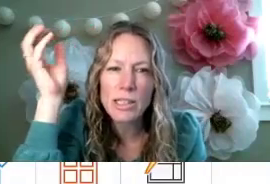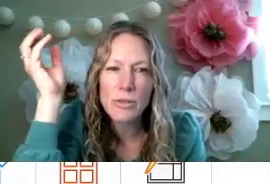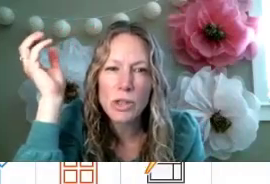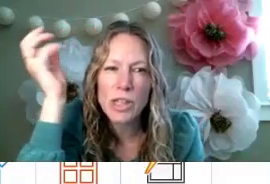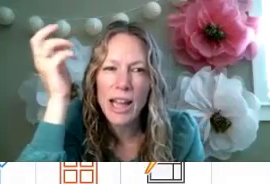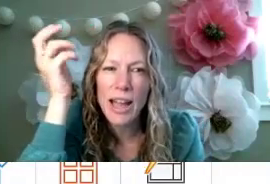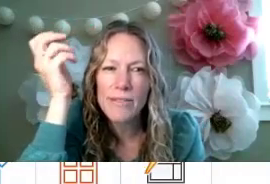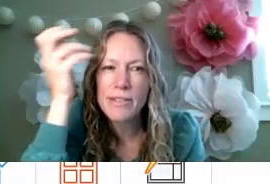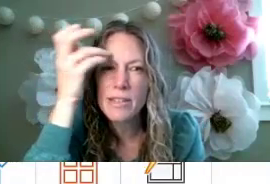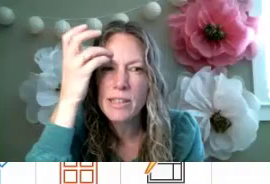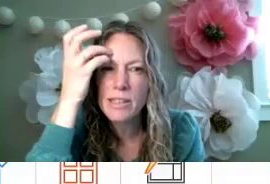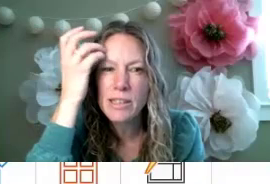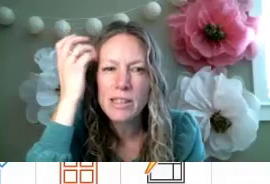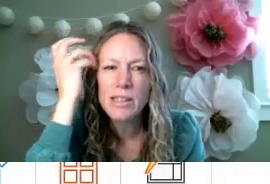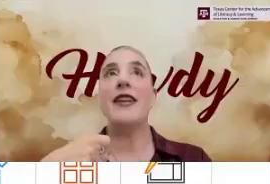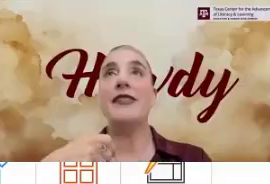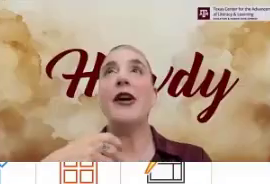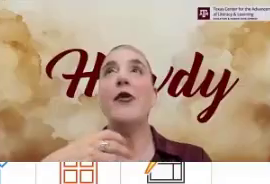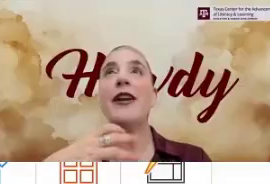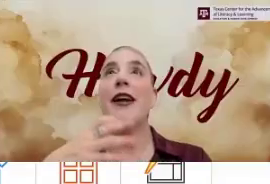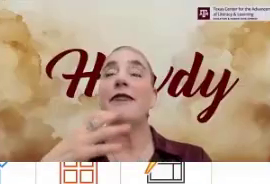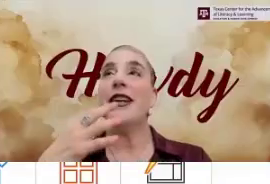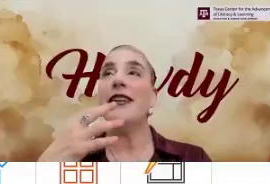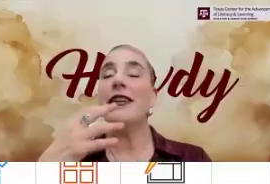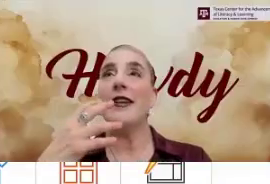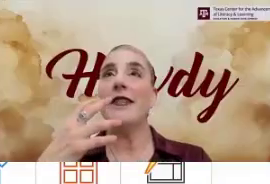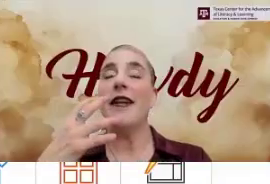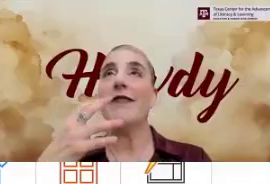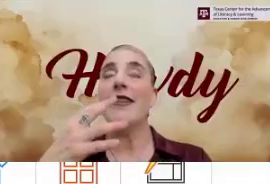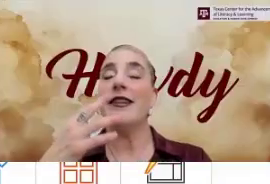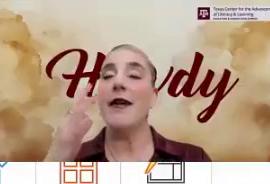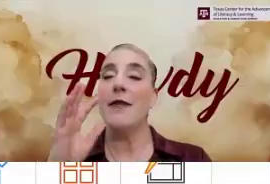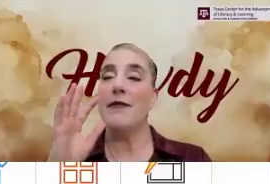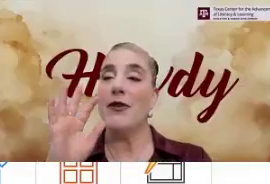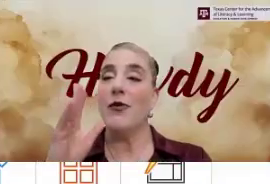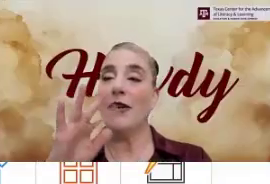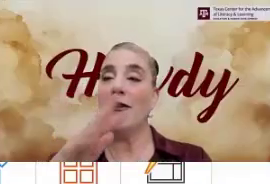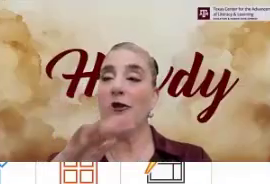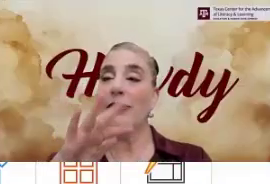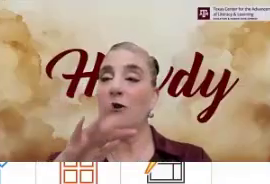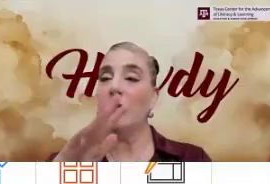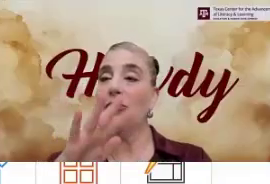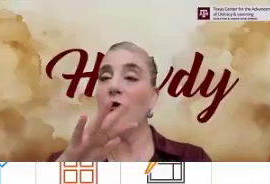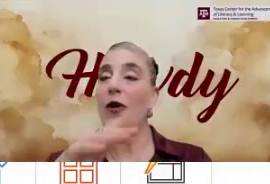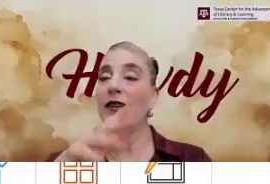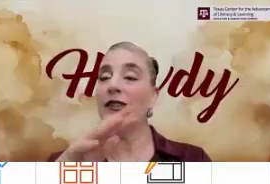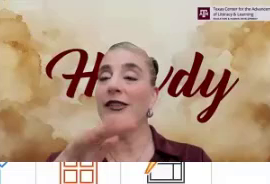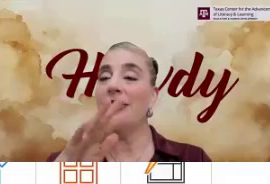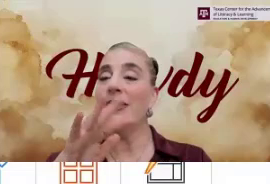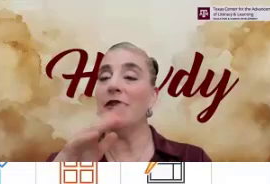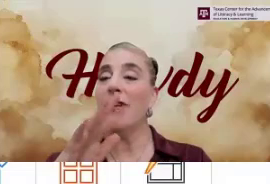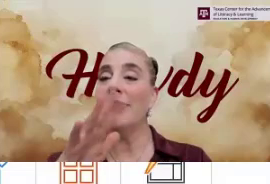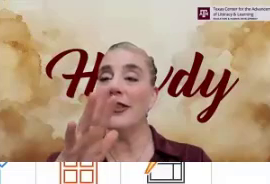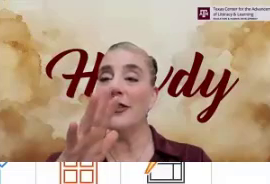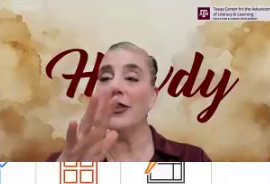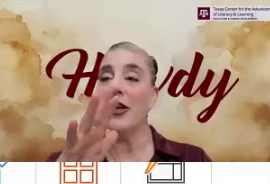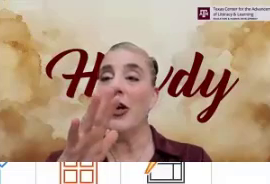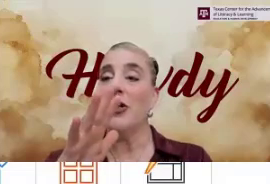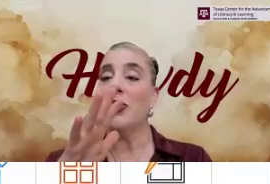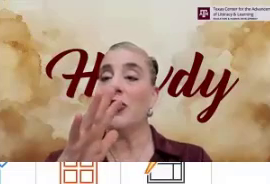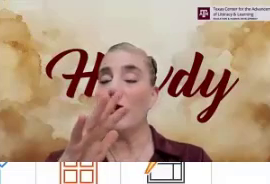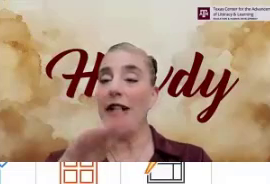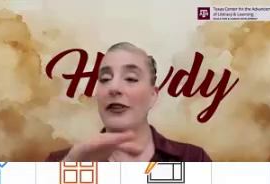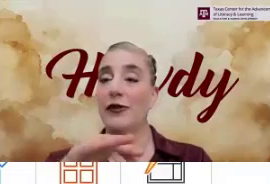Is it just because of the version I have? I think so, and I think that may be one of those little nuances that